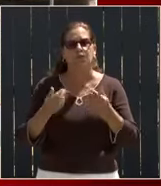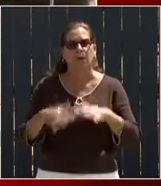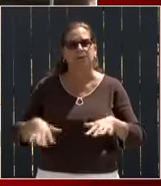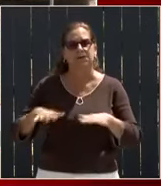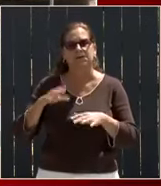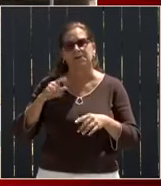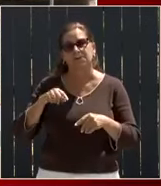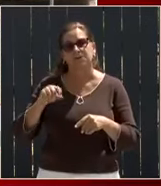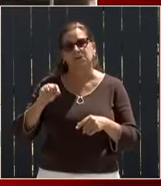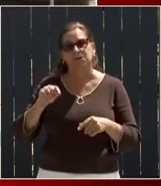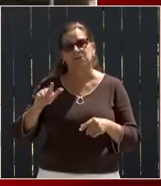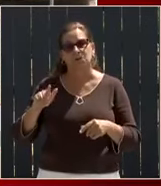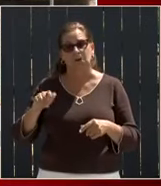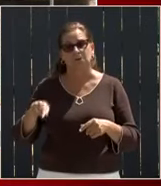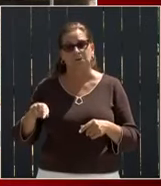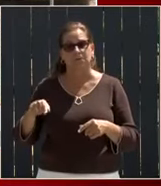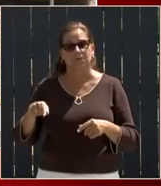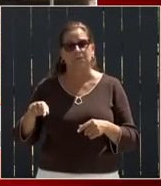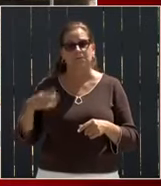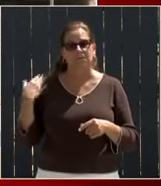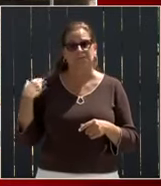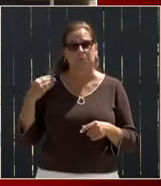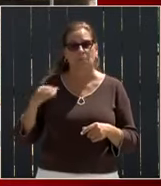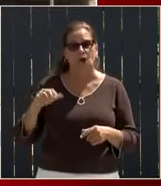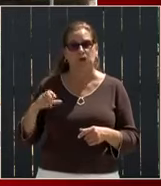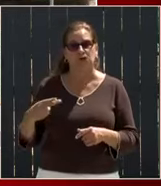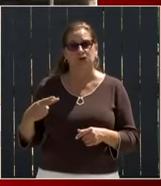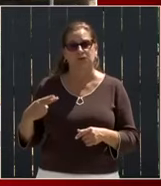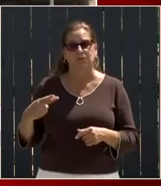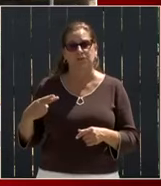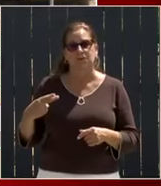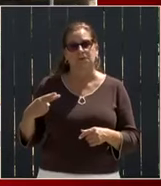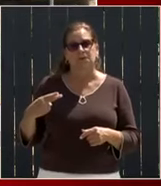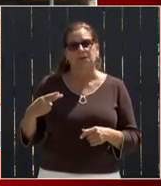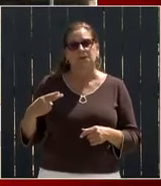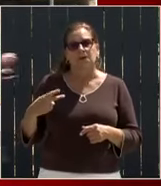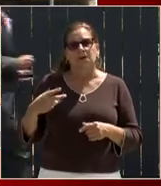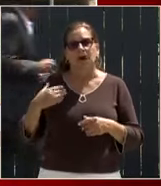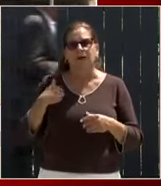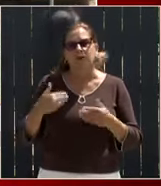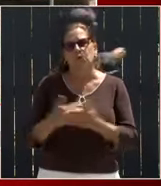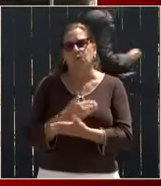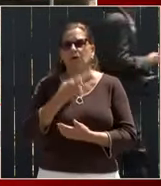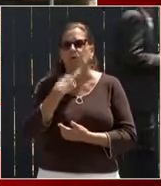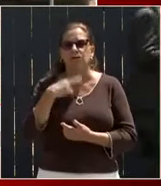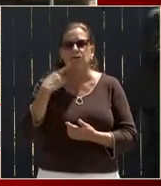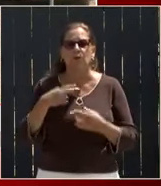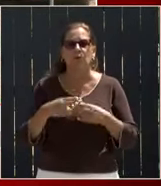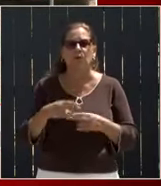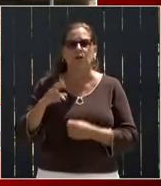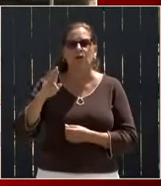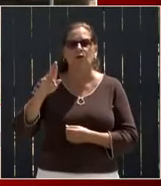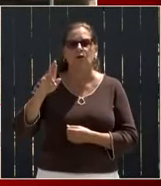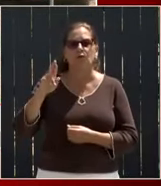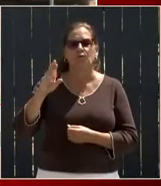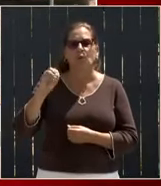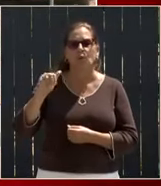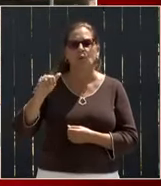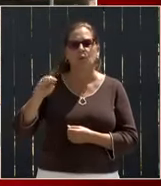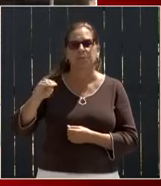announced that Roaming Roosters would locate in the Crest residential property, and other fast food restaurants, Tropical